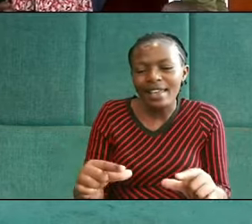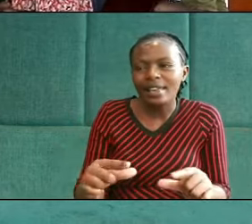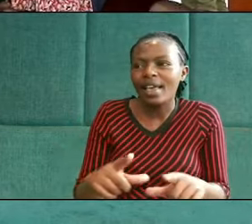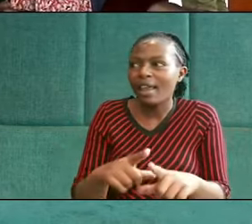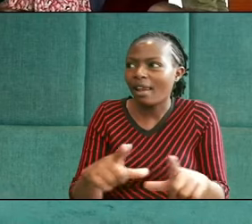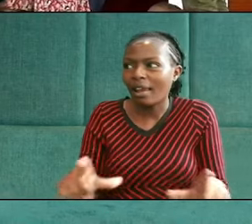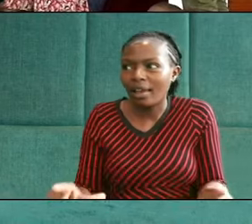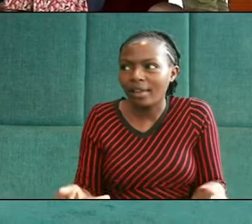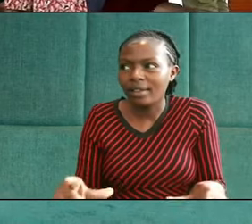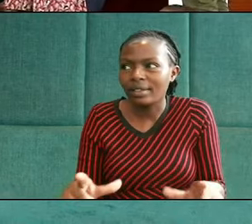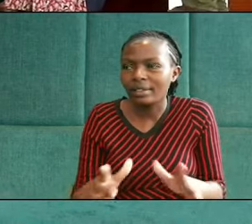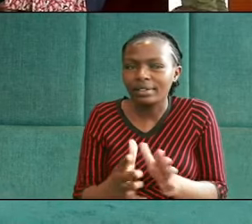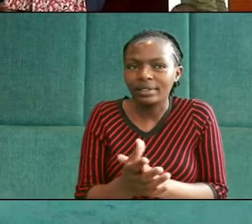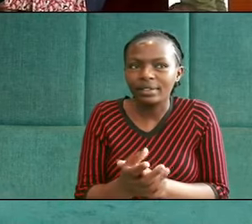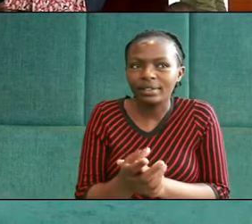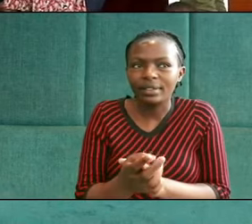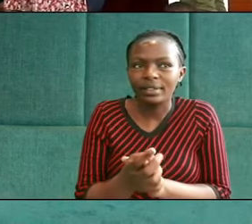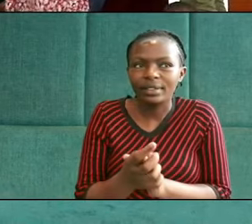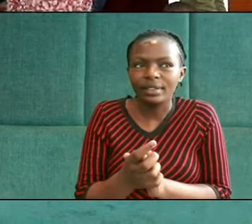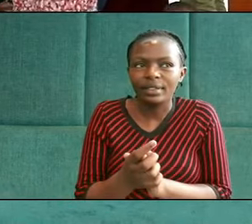restored